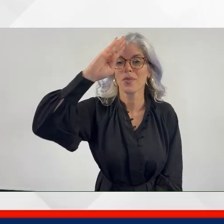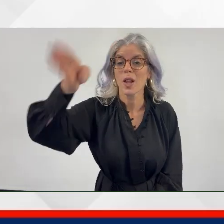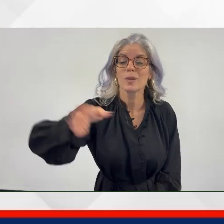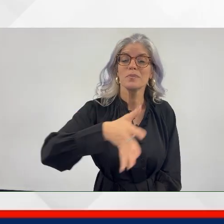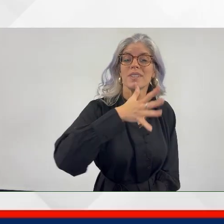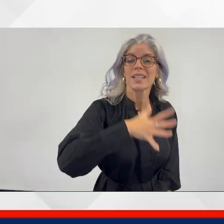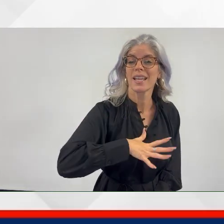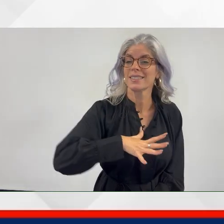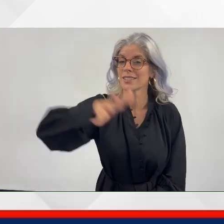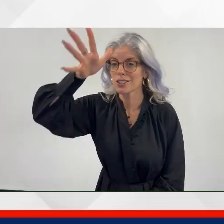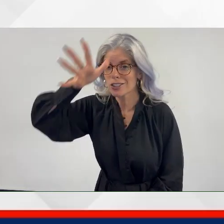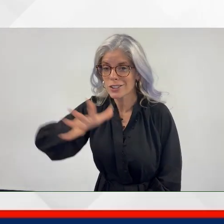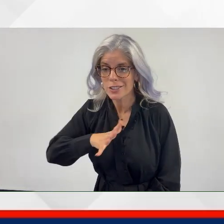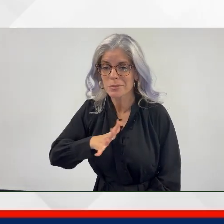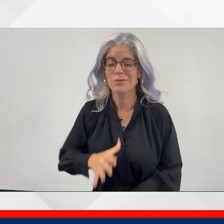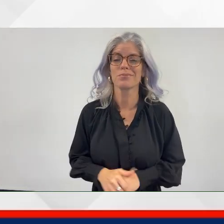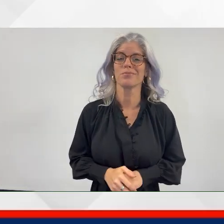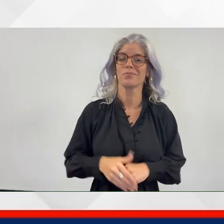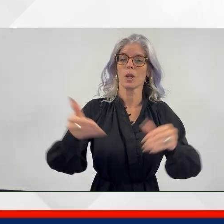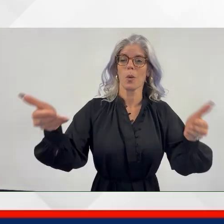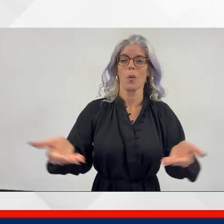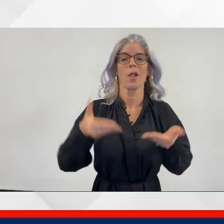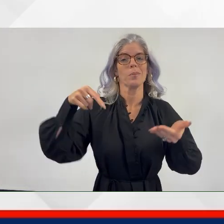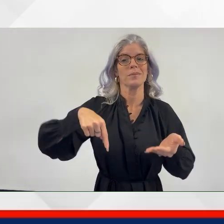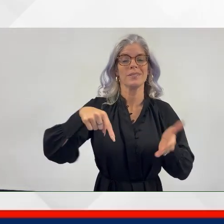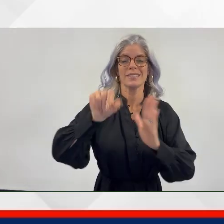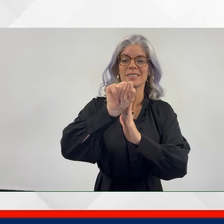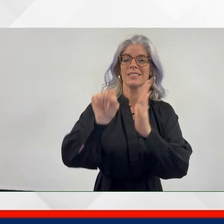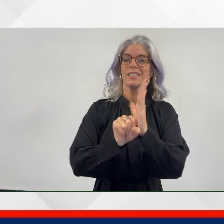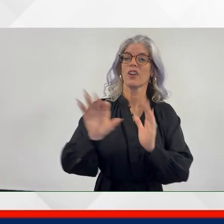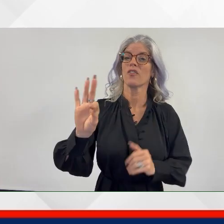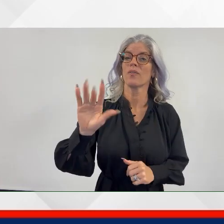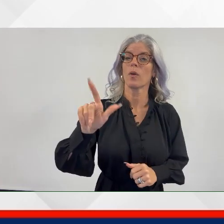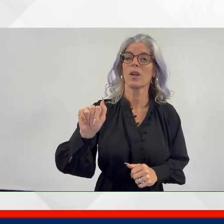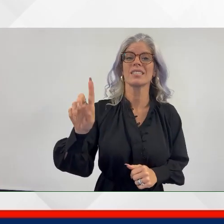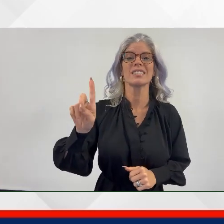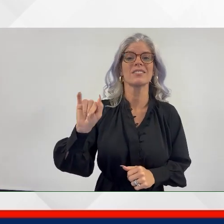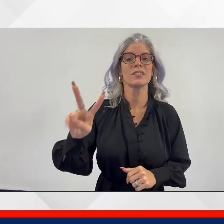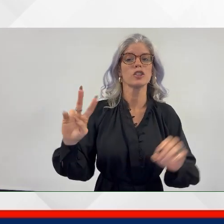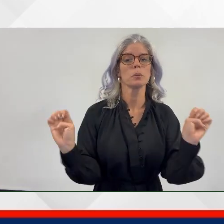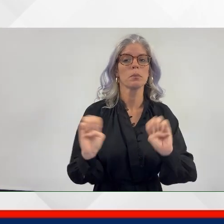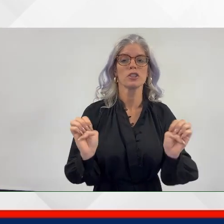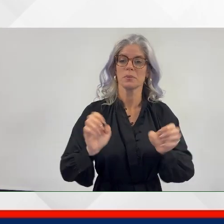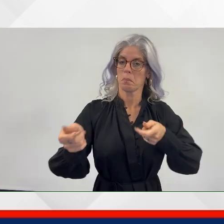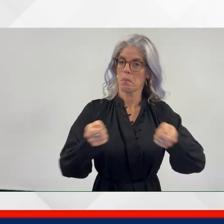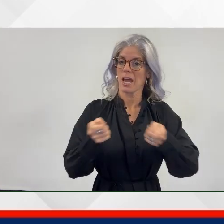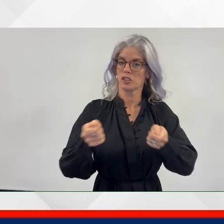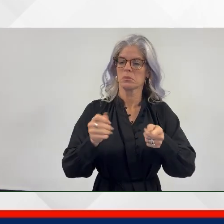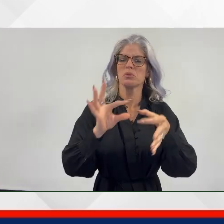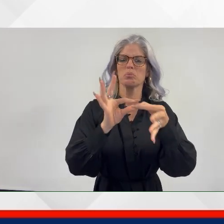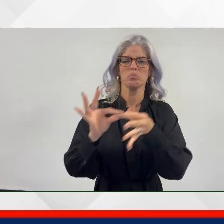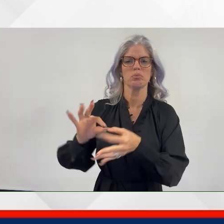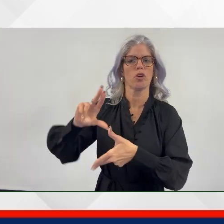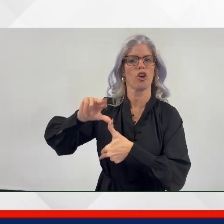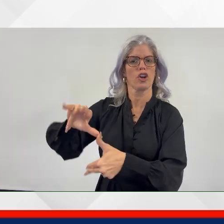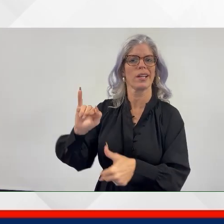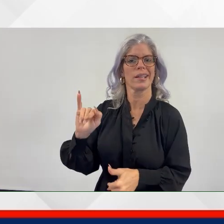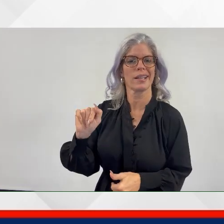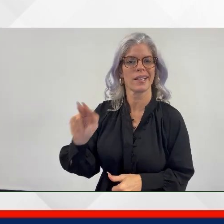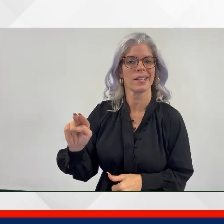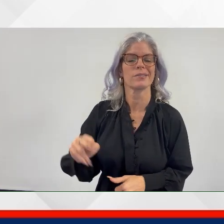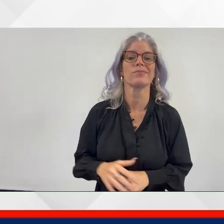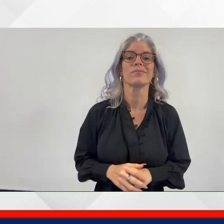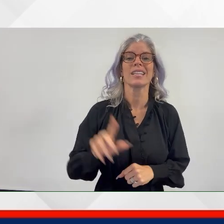Hello, ladies and gentlemen, and welcome to the State of Florida Division of Emergency Management's Hurricane Ian DR